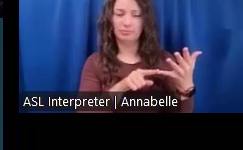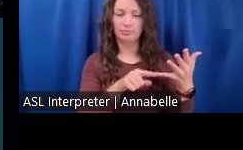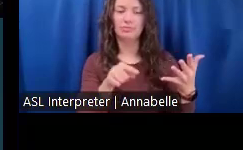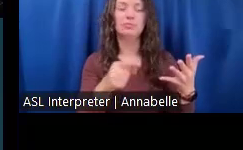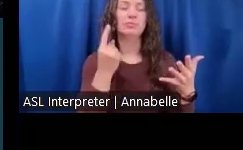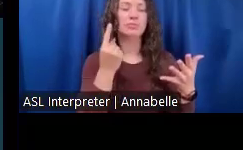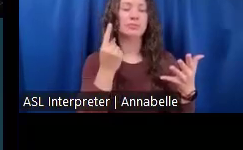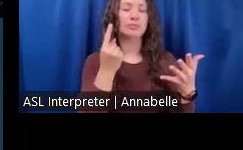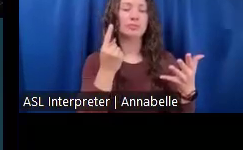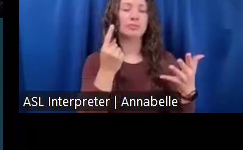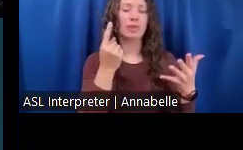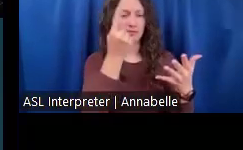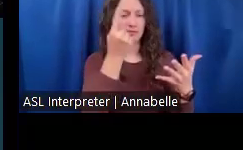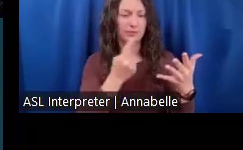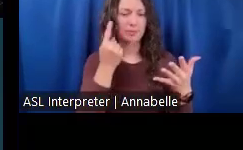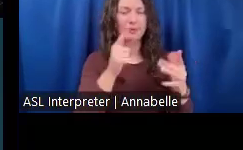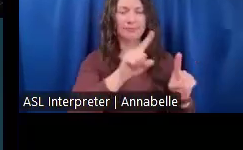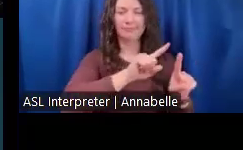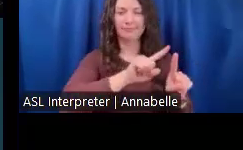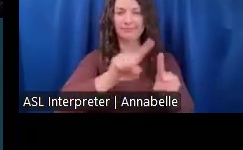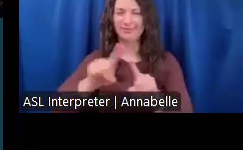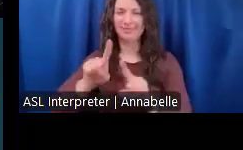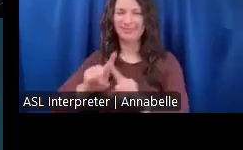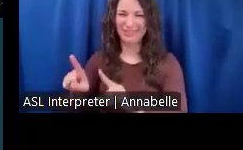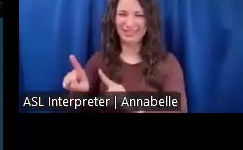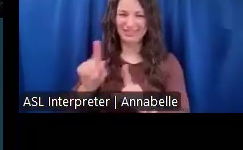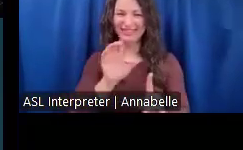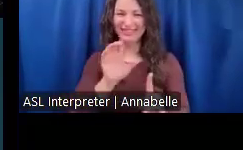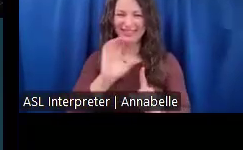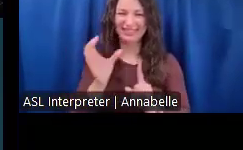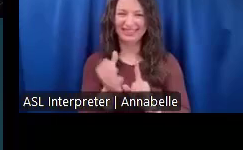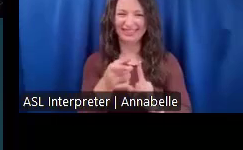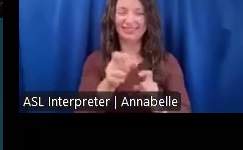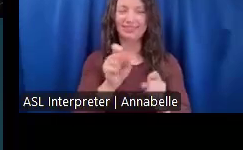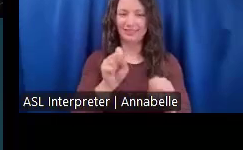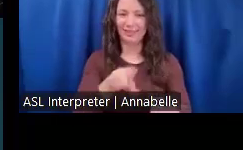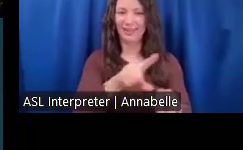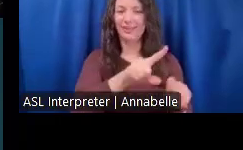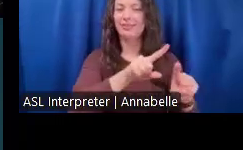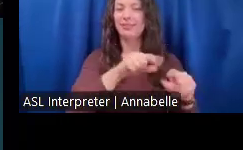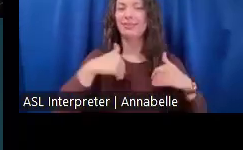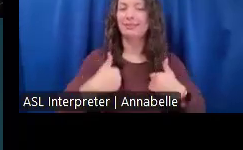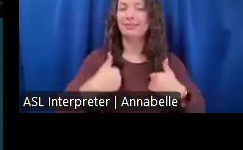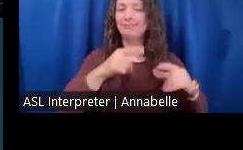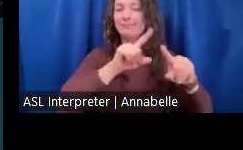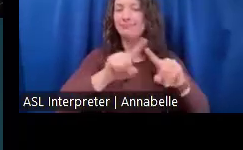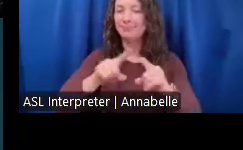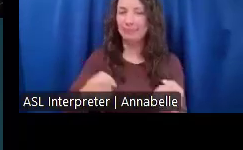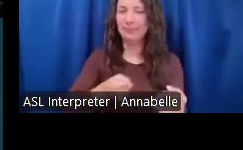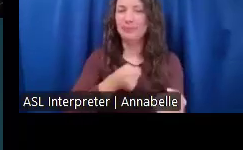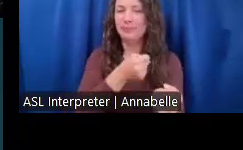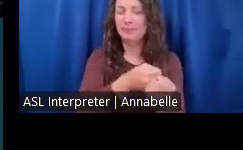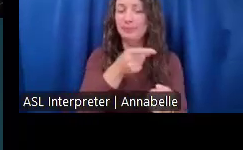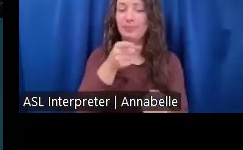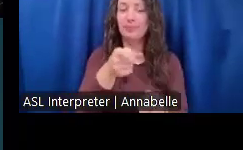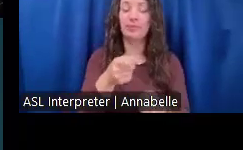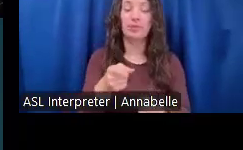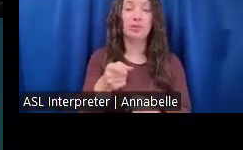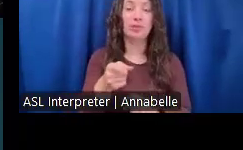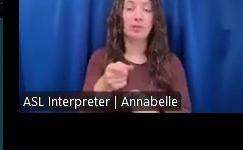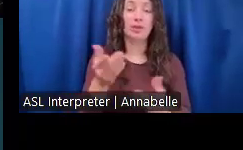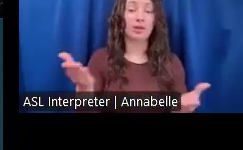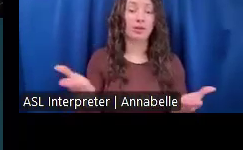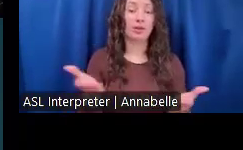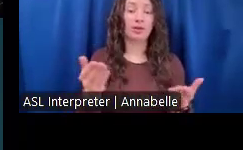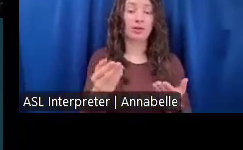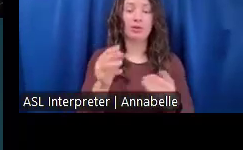range of conditions to support these species. And I have ephemeral wetlands here, which is probably the hardest thing to manage. I saw Dan